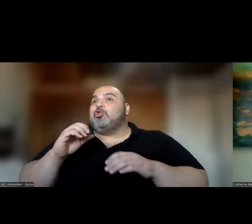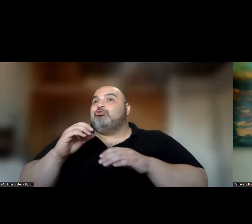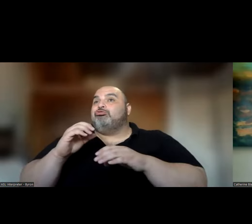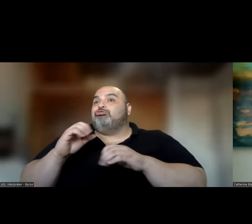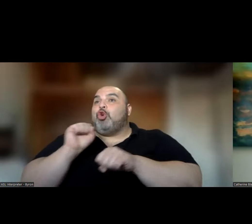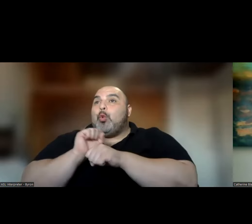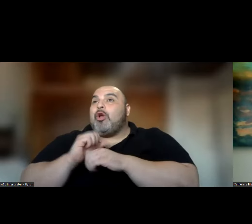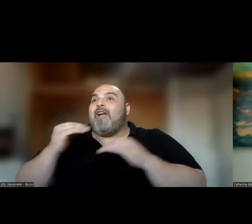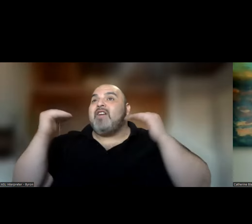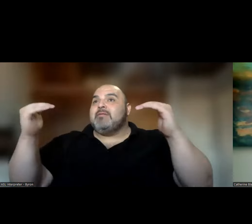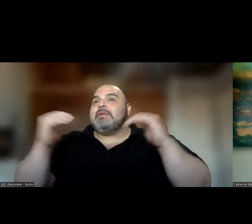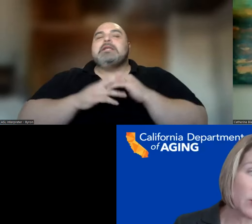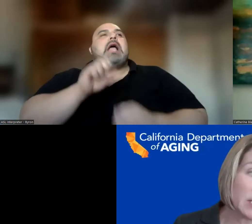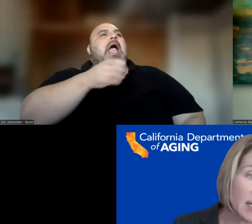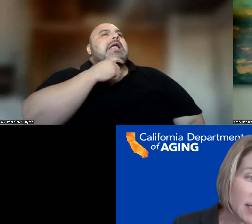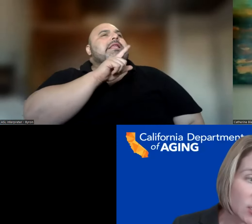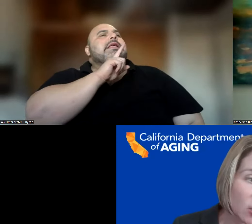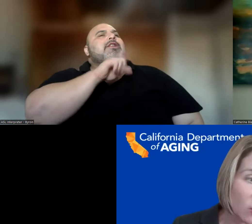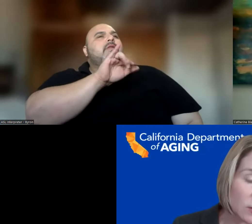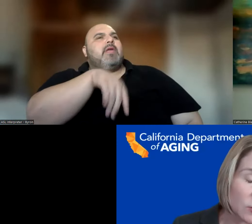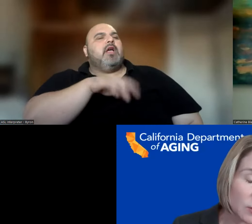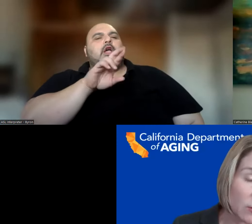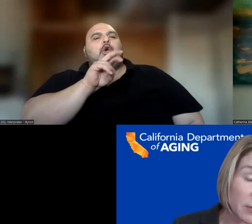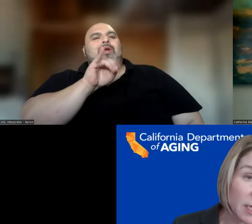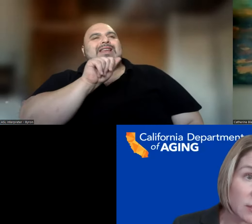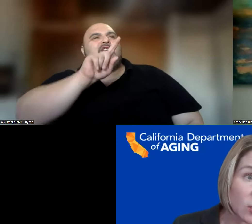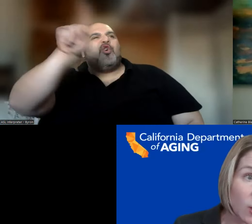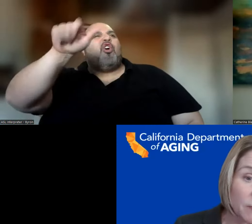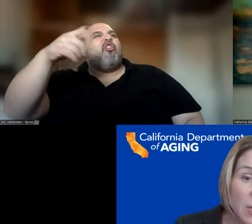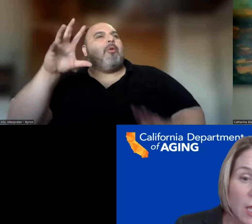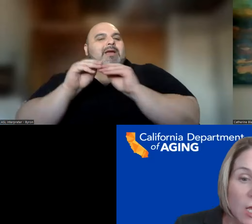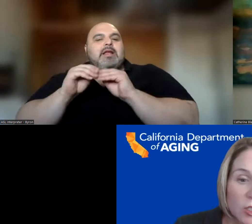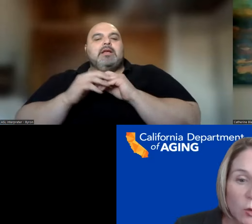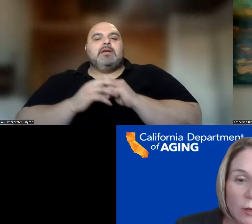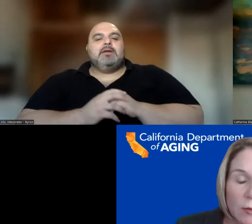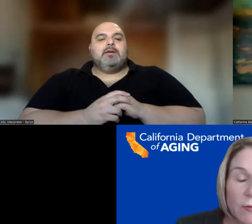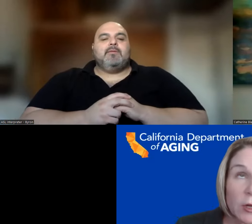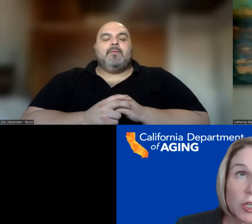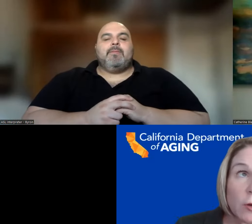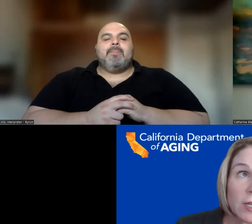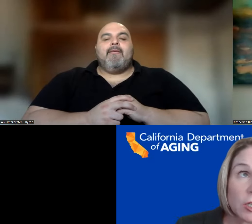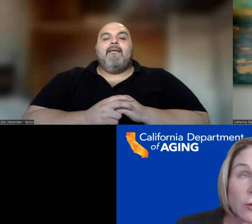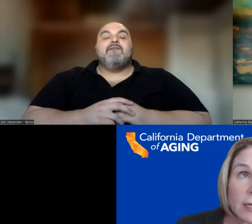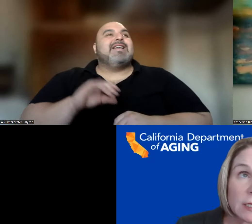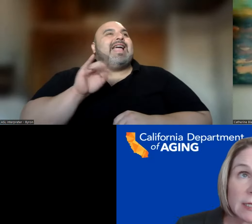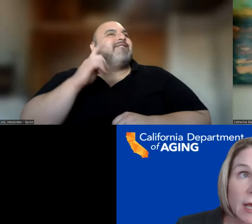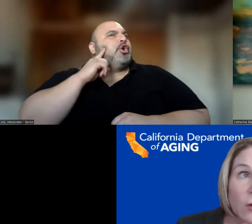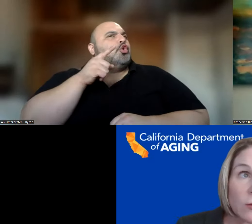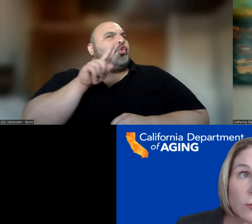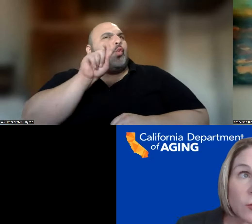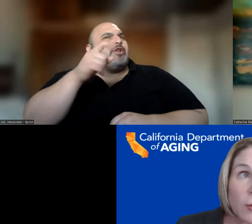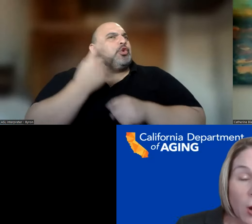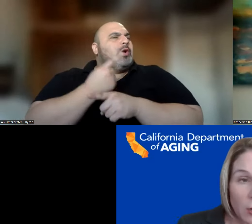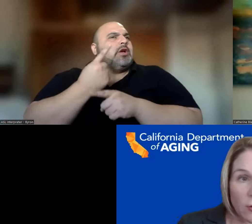someone like Yeah, I can answer that question. Renita had to go into another meeting. Perfect. So No problem. Thank you. If I heard your question correctly, it's